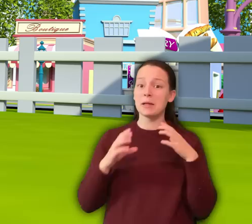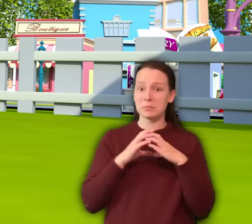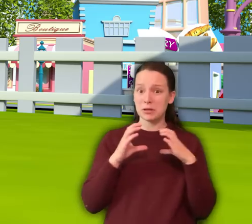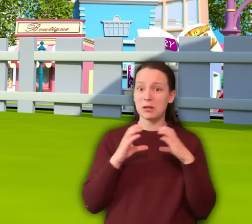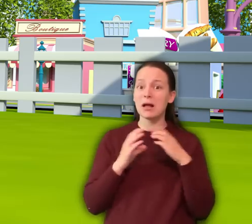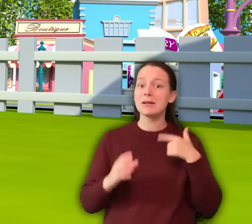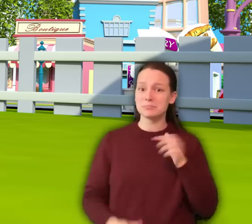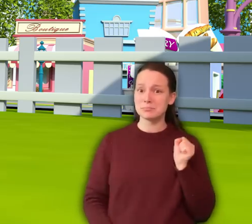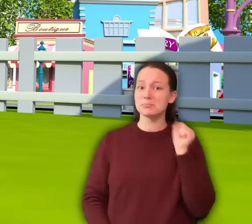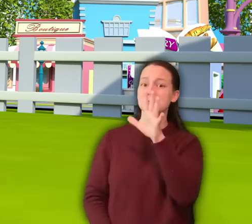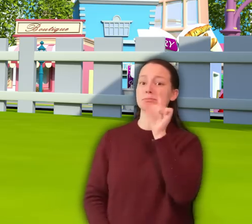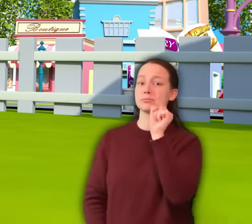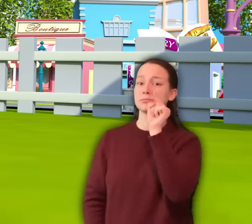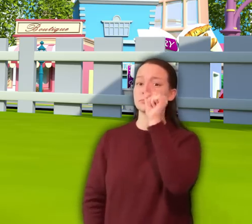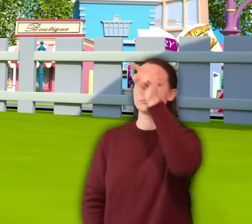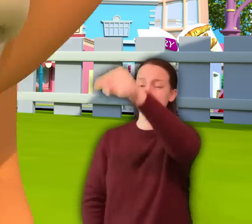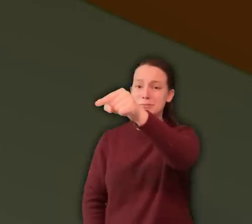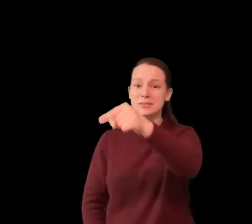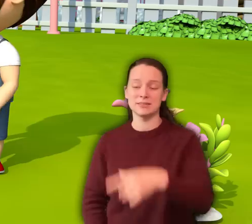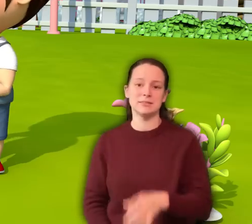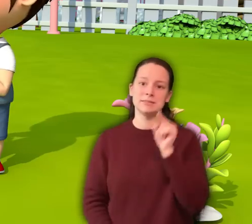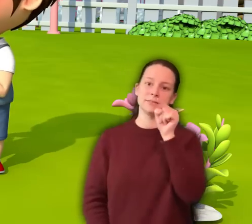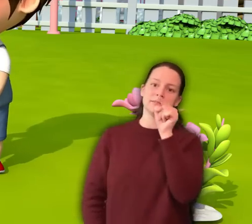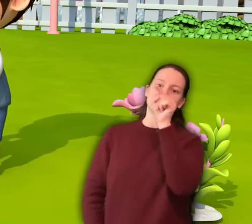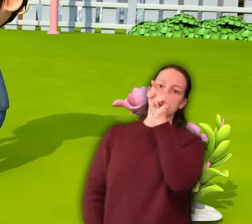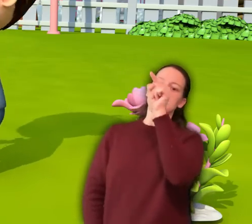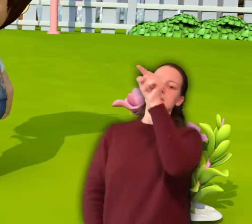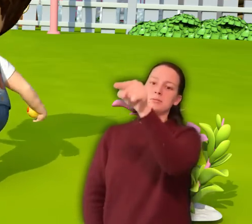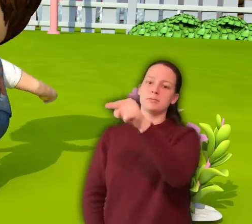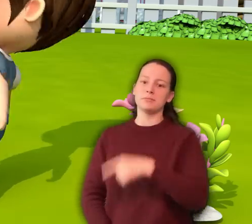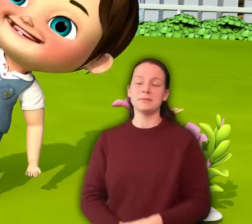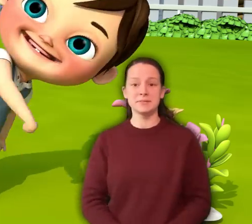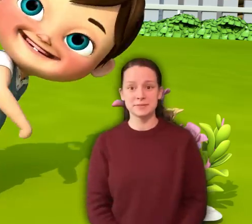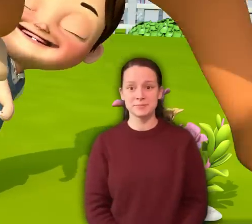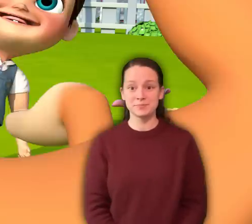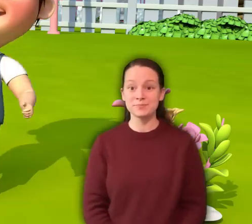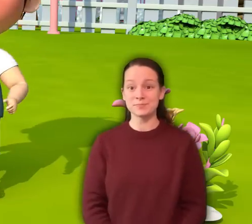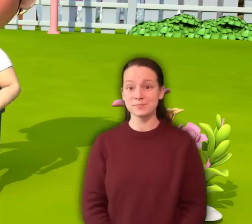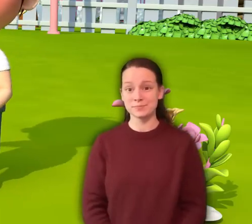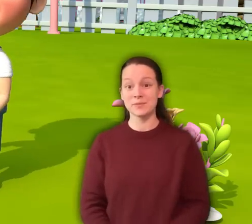far I threw the ball a bit too far far away